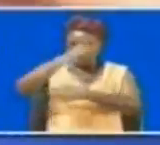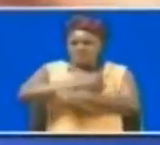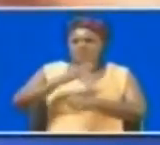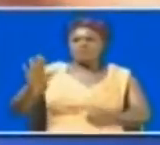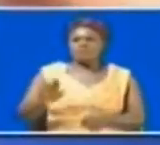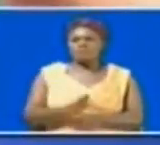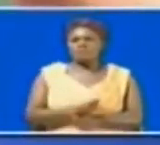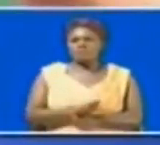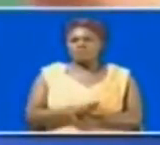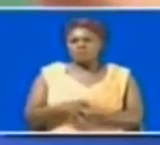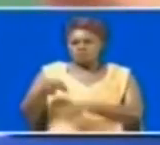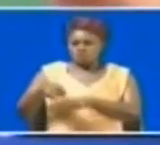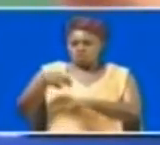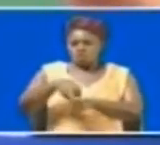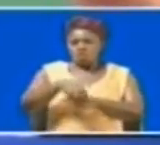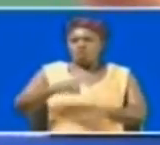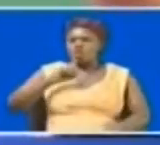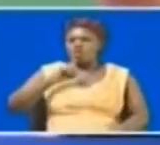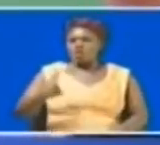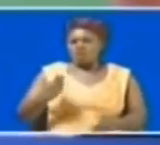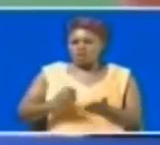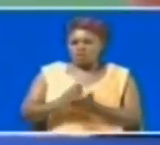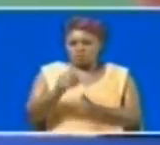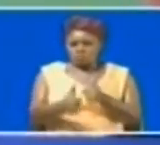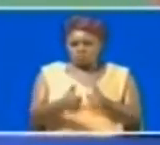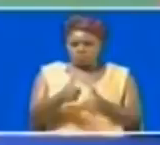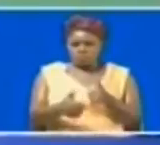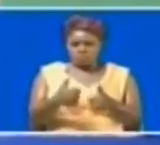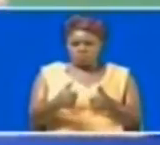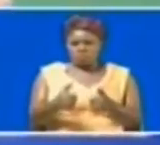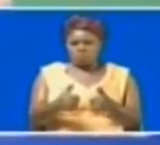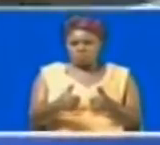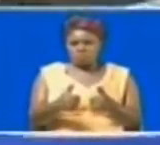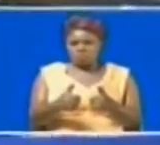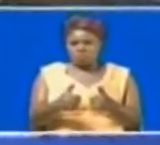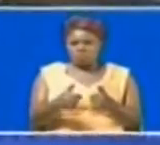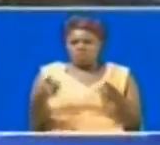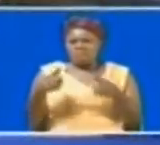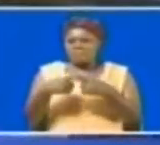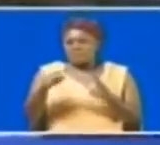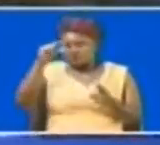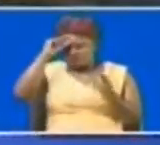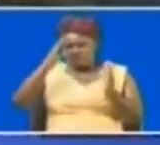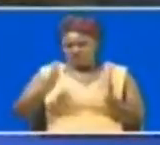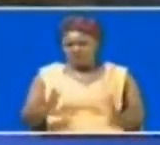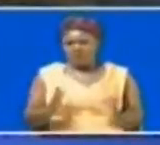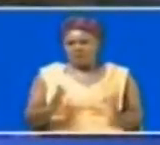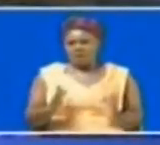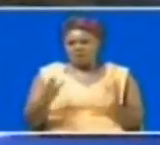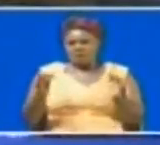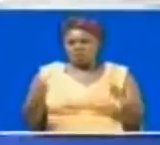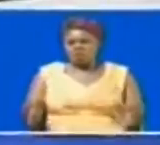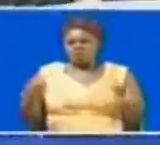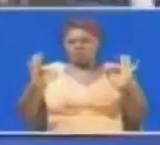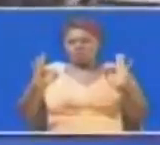day. Sonko gave the directive through a text message to newsrooms on Sunday evening, but the governor has not made it